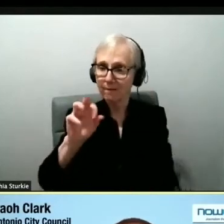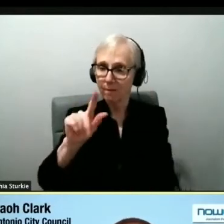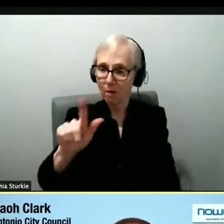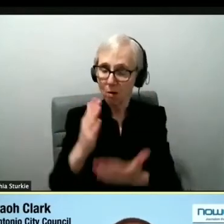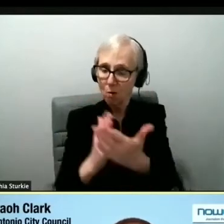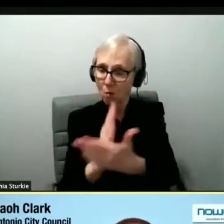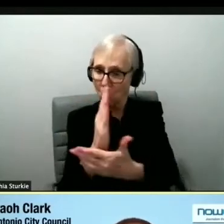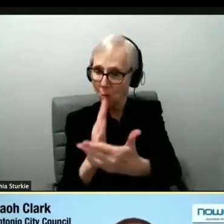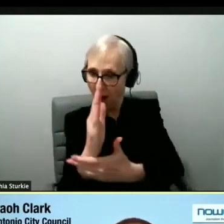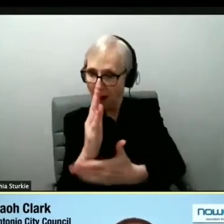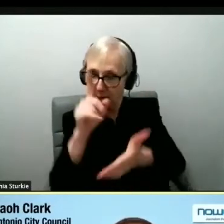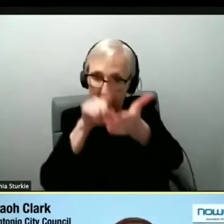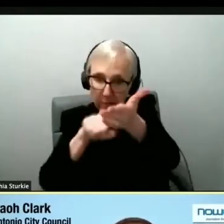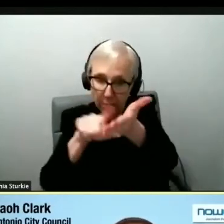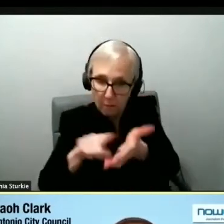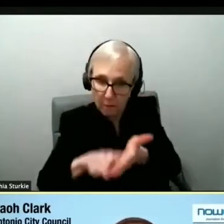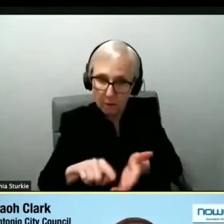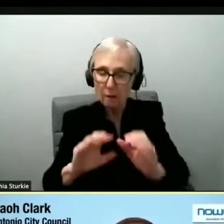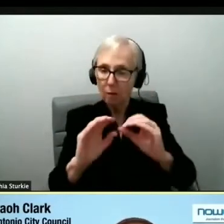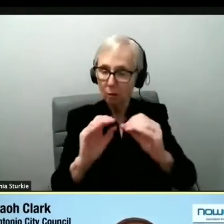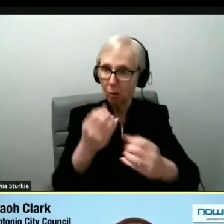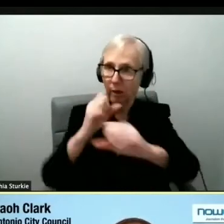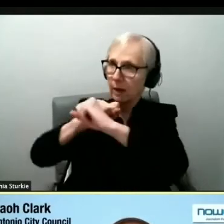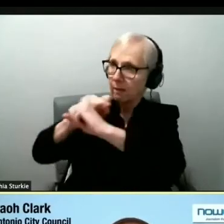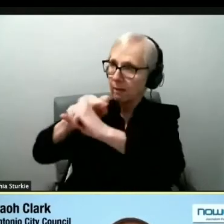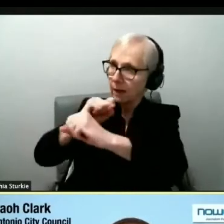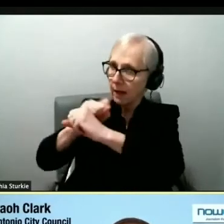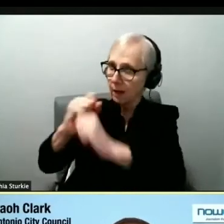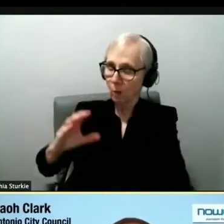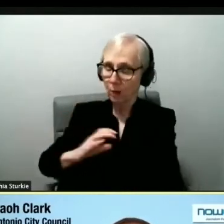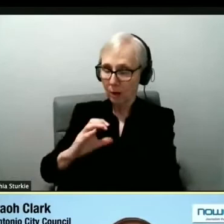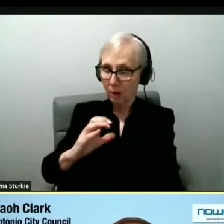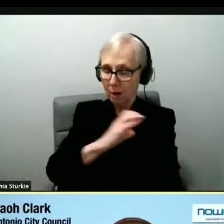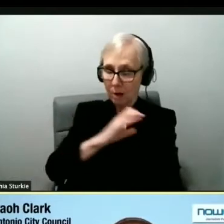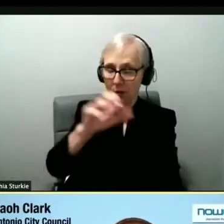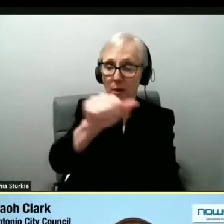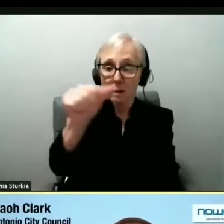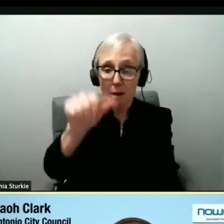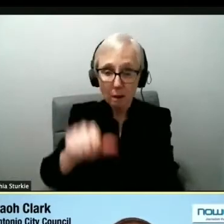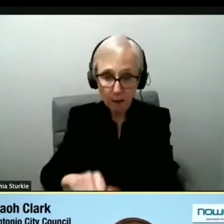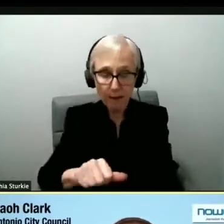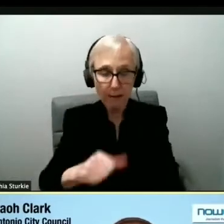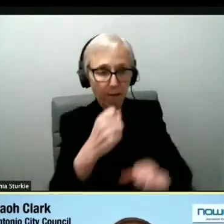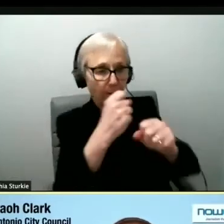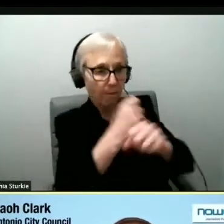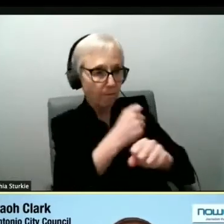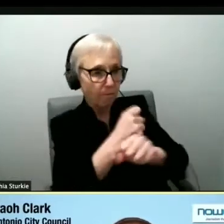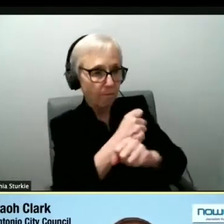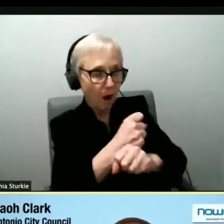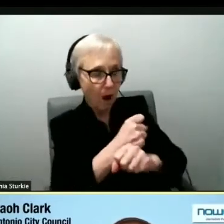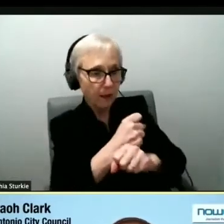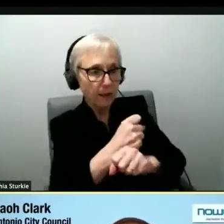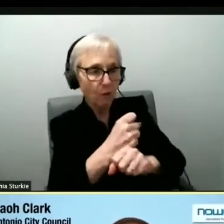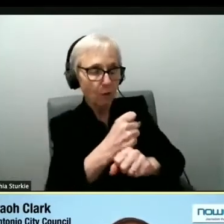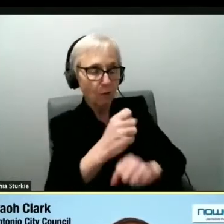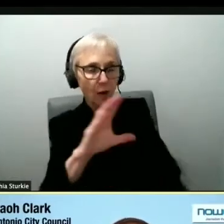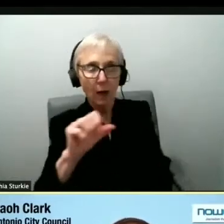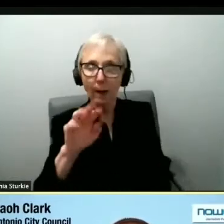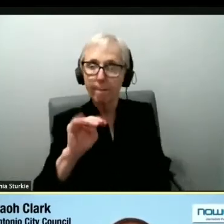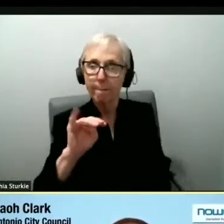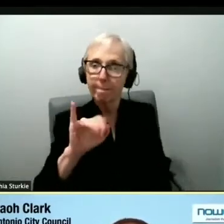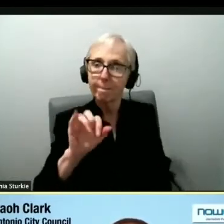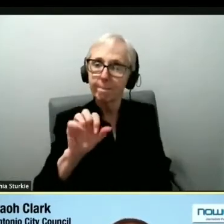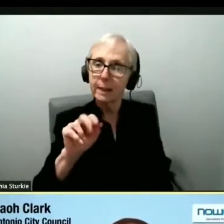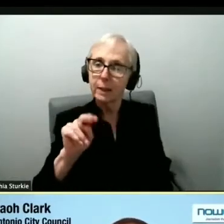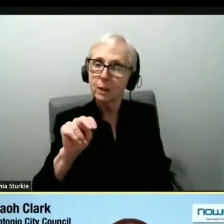We have advocated at Congress in Austin. We have fought at Commissioner's Court here in San Antonio. We also fight in